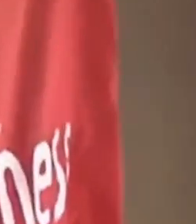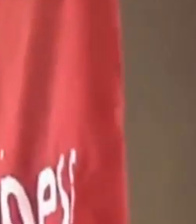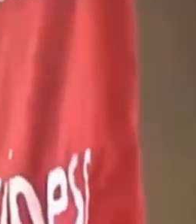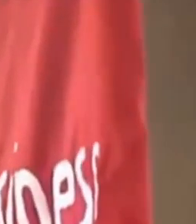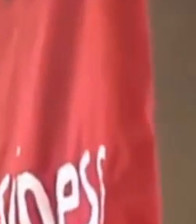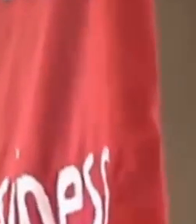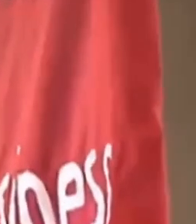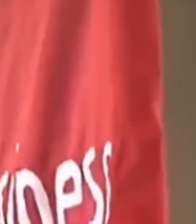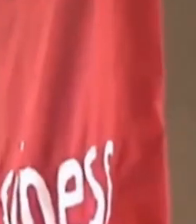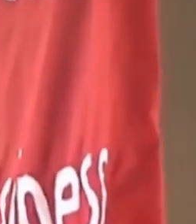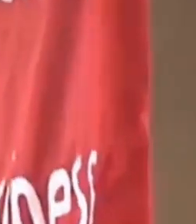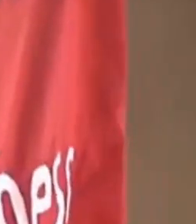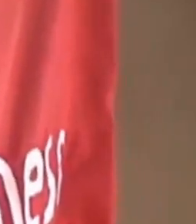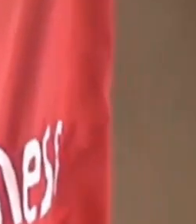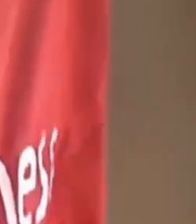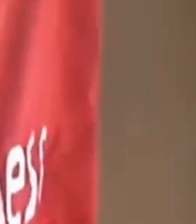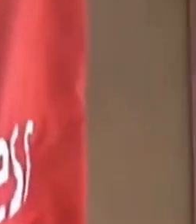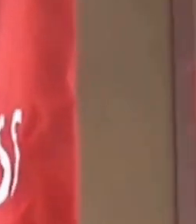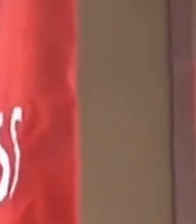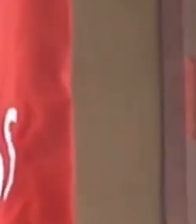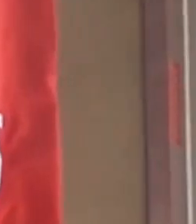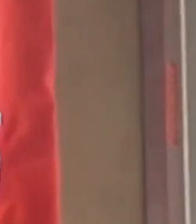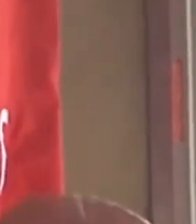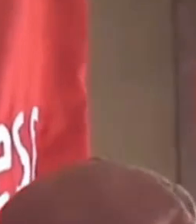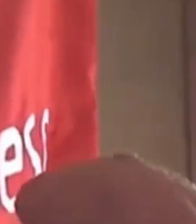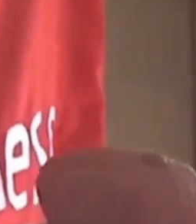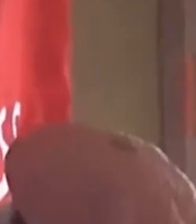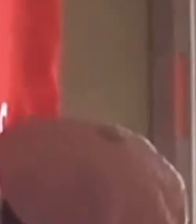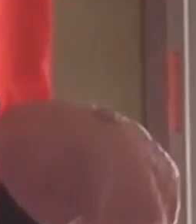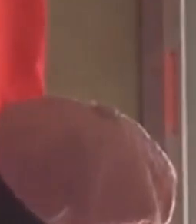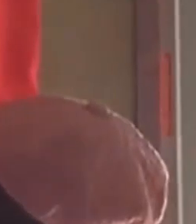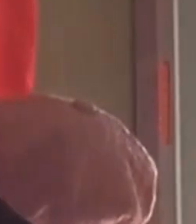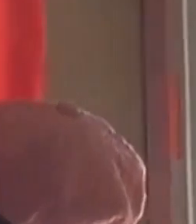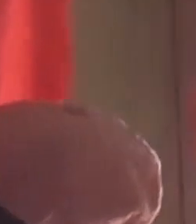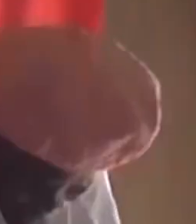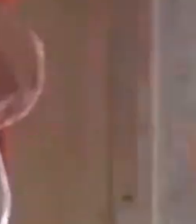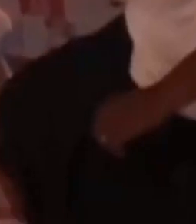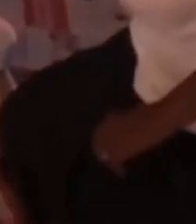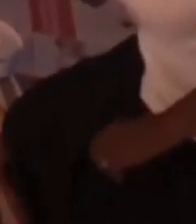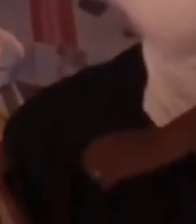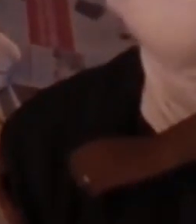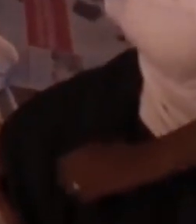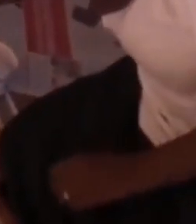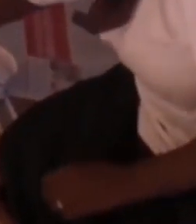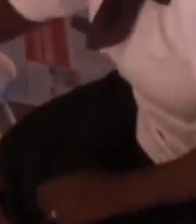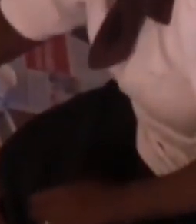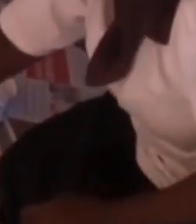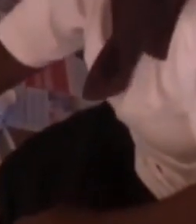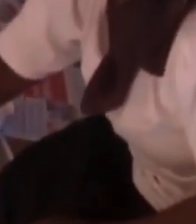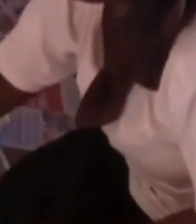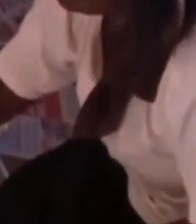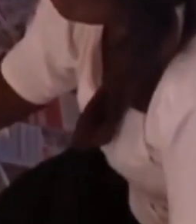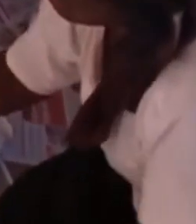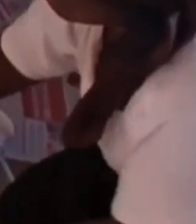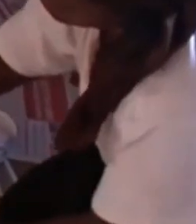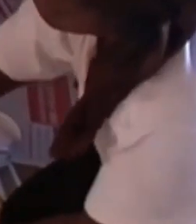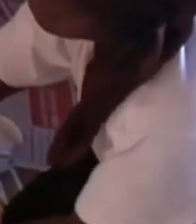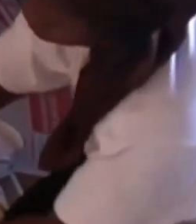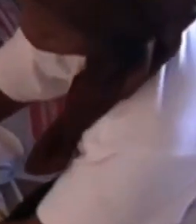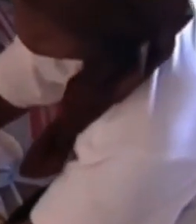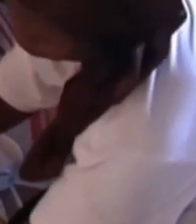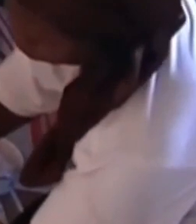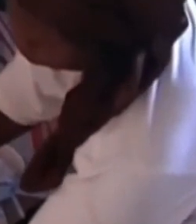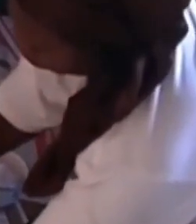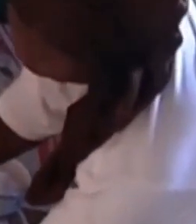Gender-based violence appears in our history. It appears in our daily behavior. It even appears in the